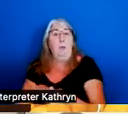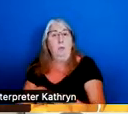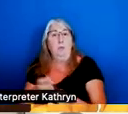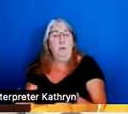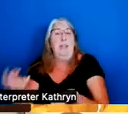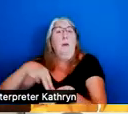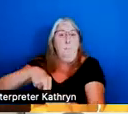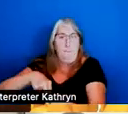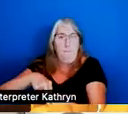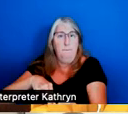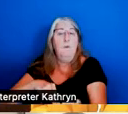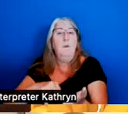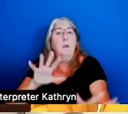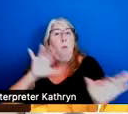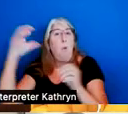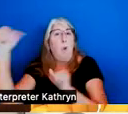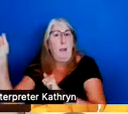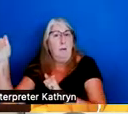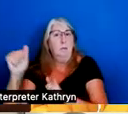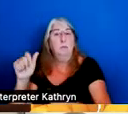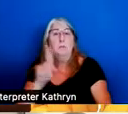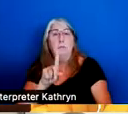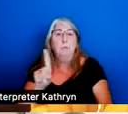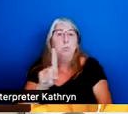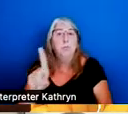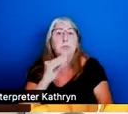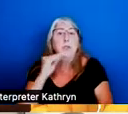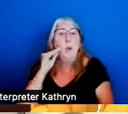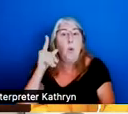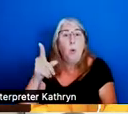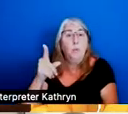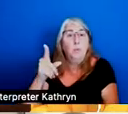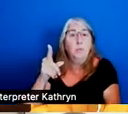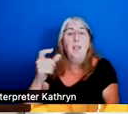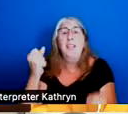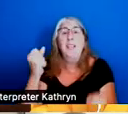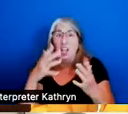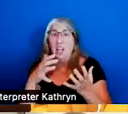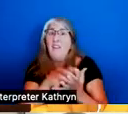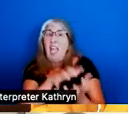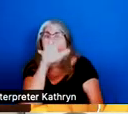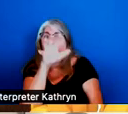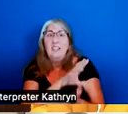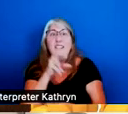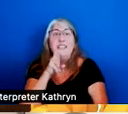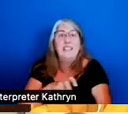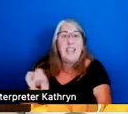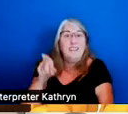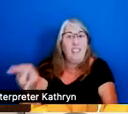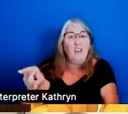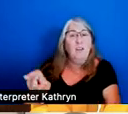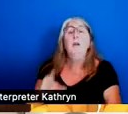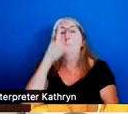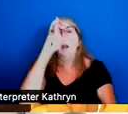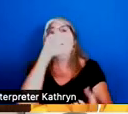out and see if I can get home where there's a lot of alligators there and snakes. But I believe that God will always protect